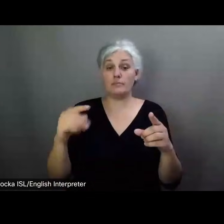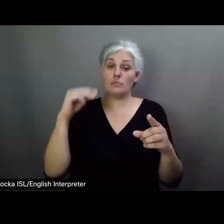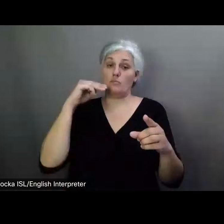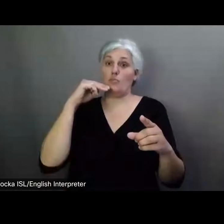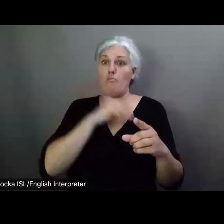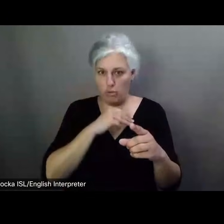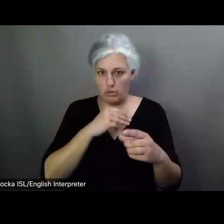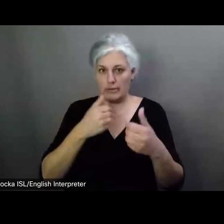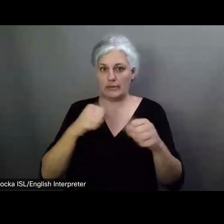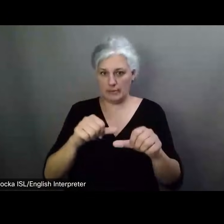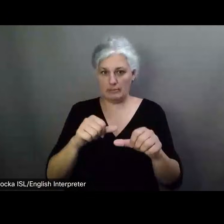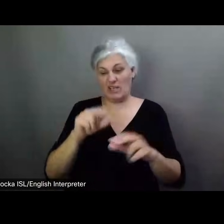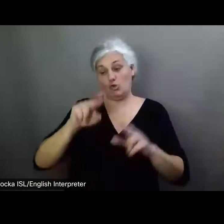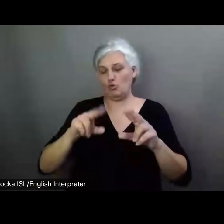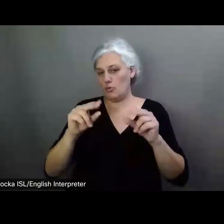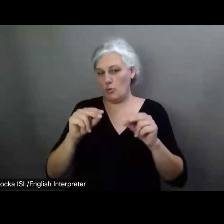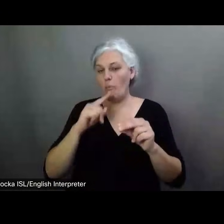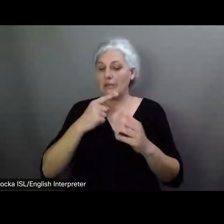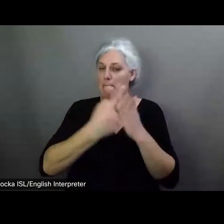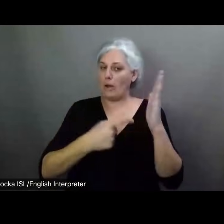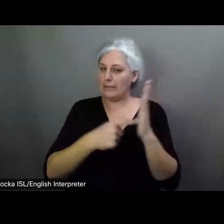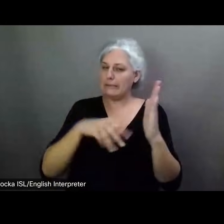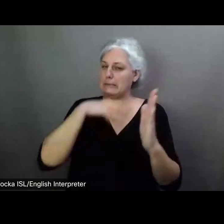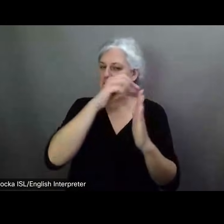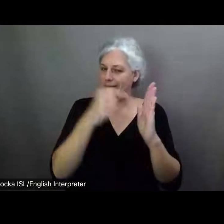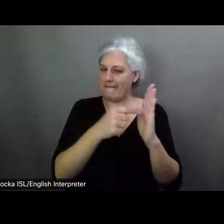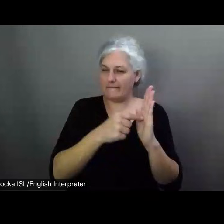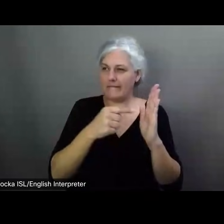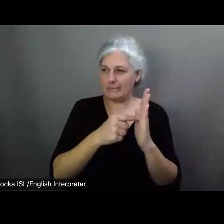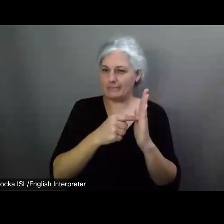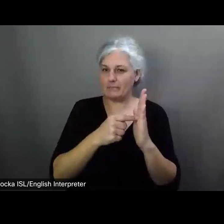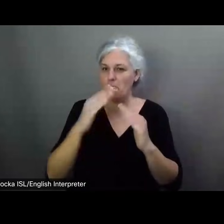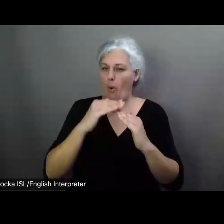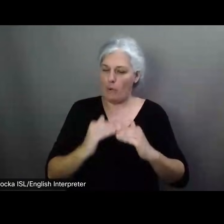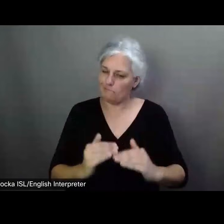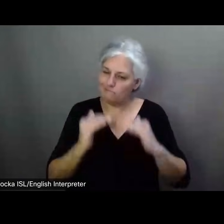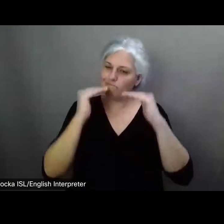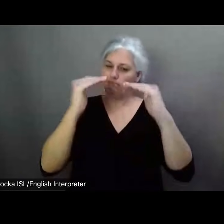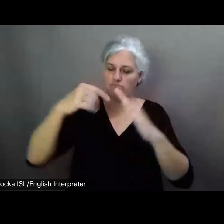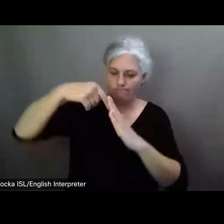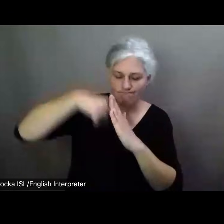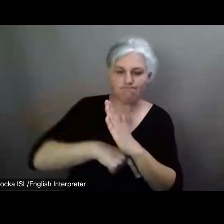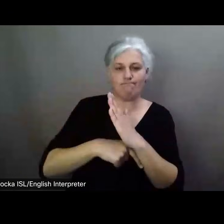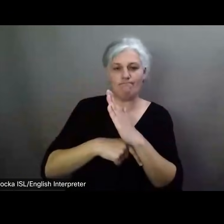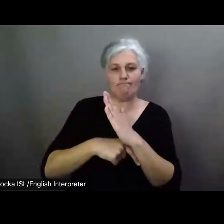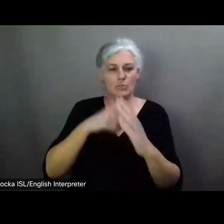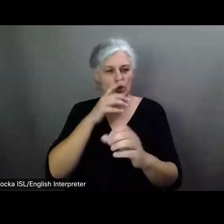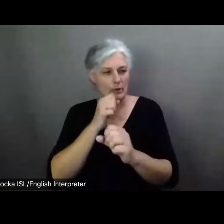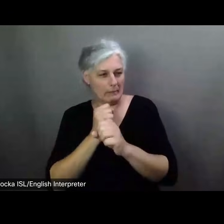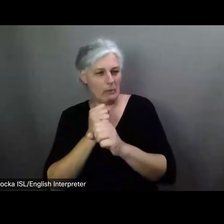in the HSE, but this policy brings a further embedding or depth to its consistency in applications. It tells